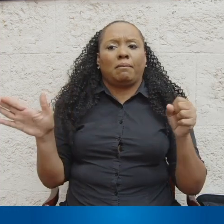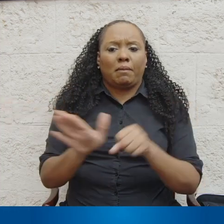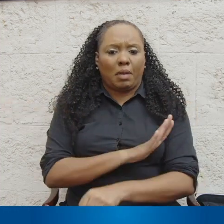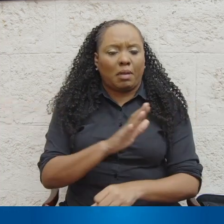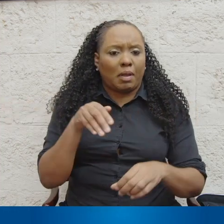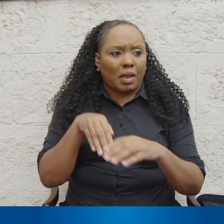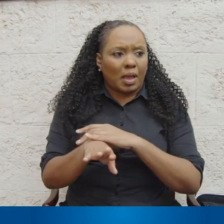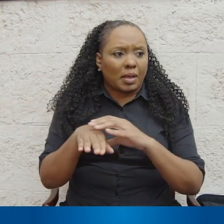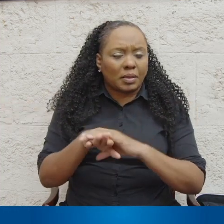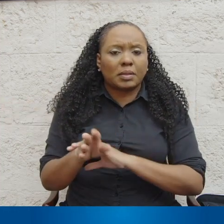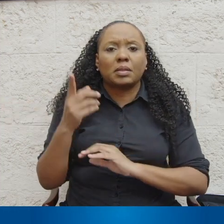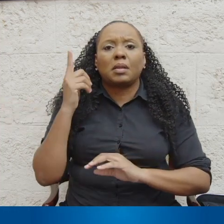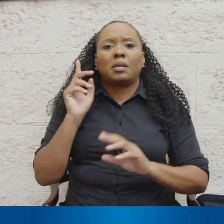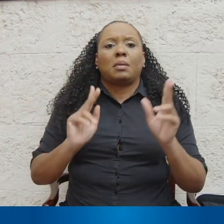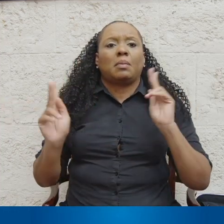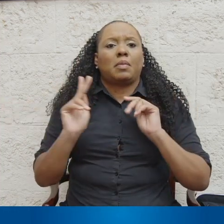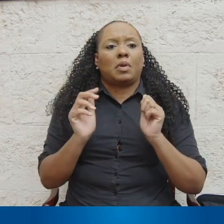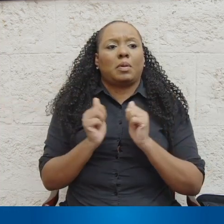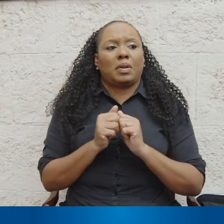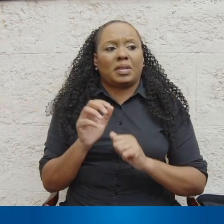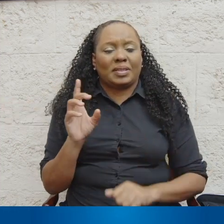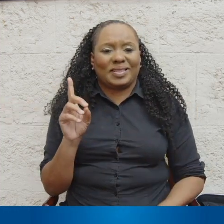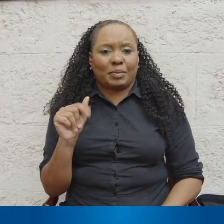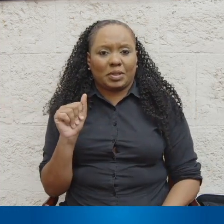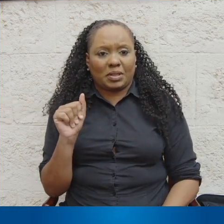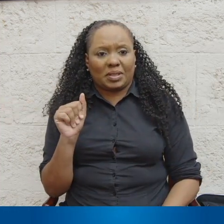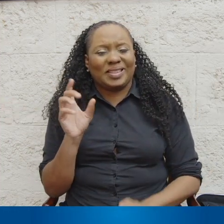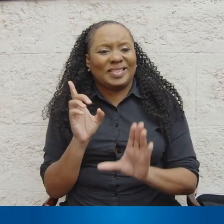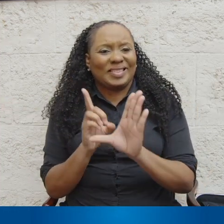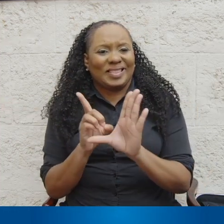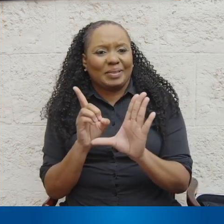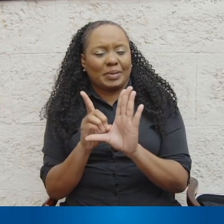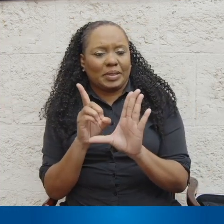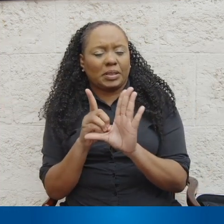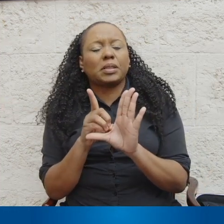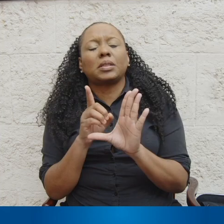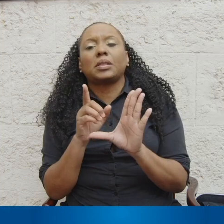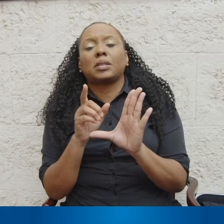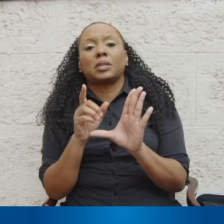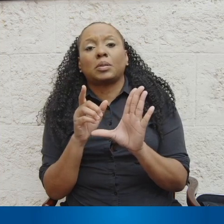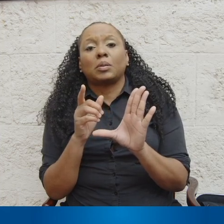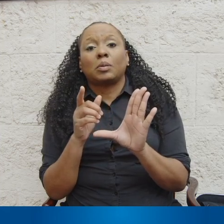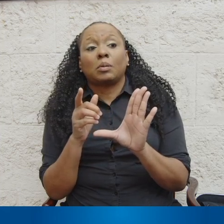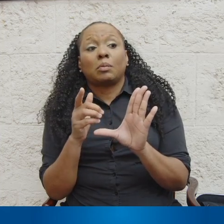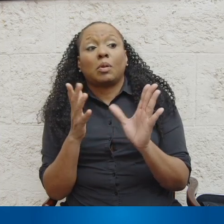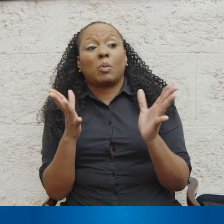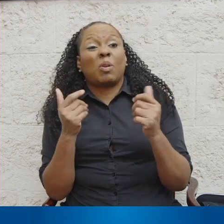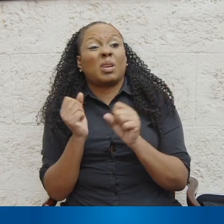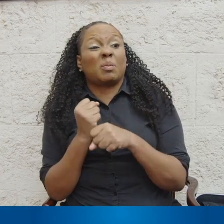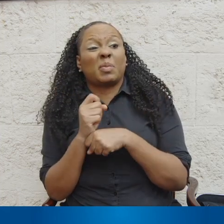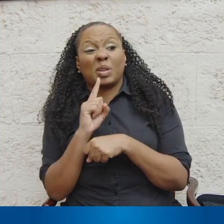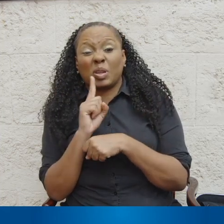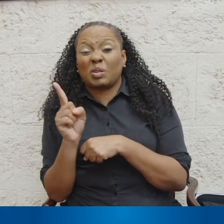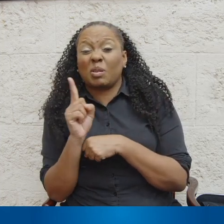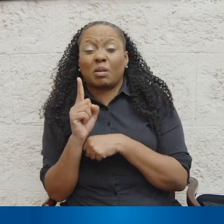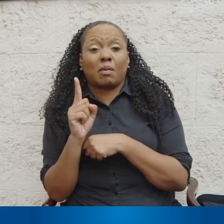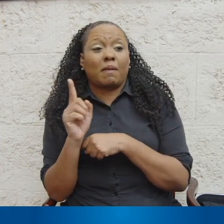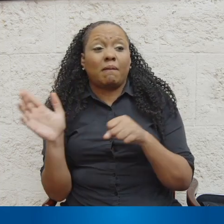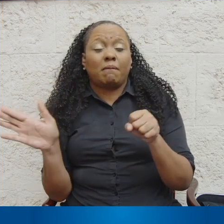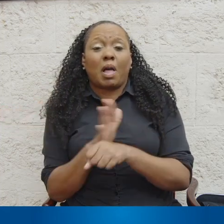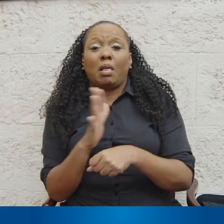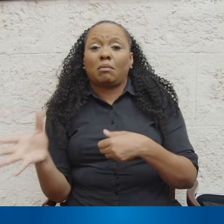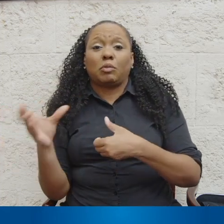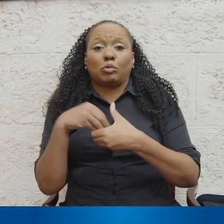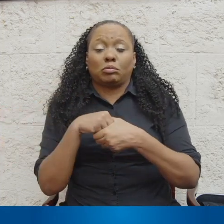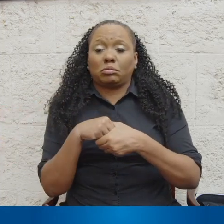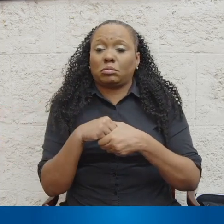persons with disability, and we have tweaked the policy to ensure that we are all inclusive as far as persons with disability are